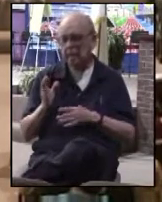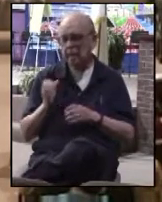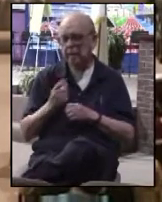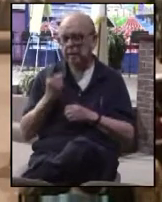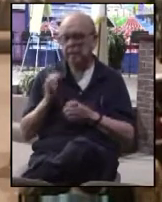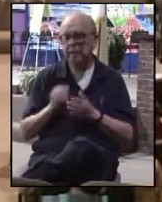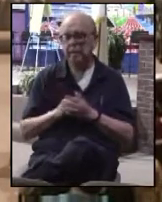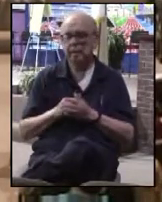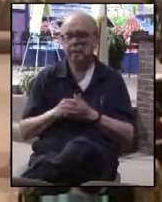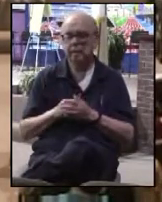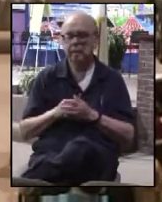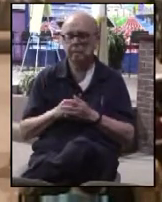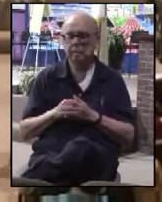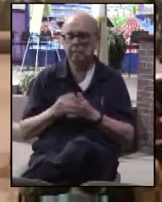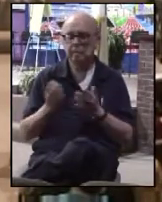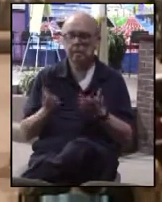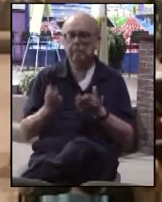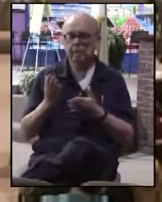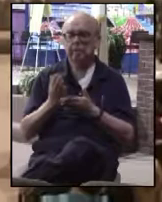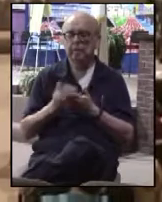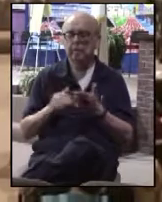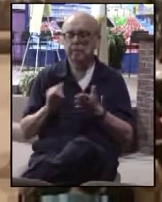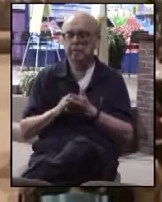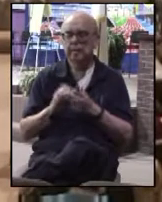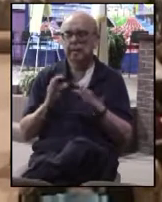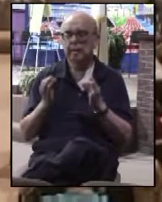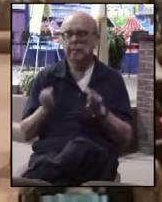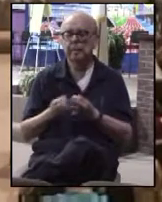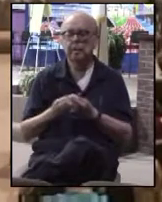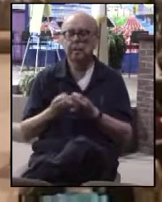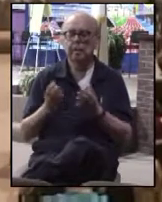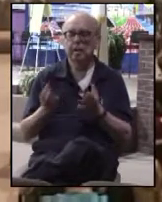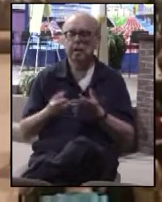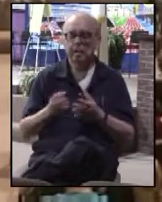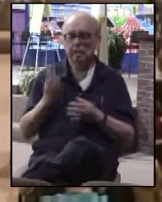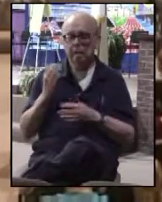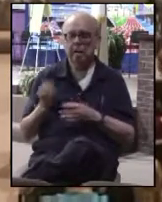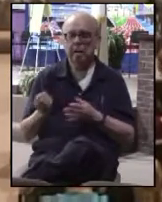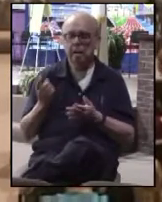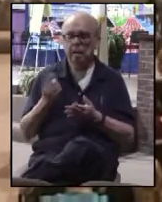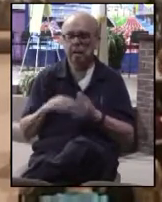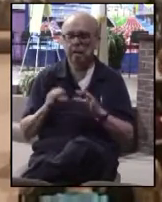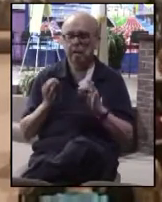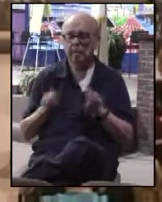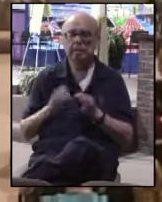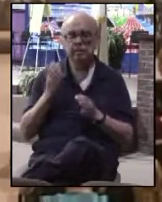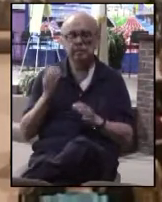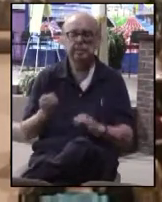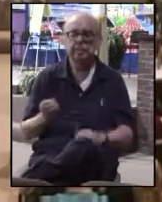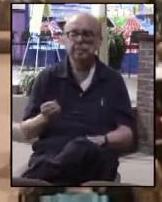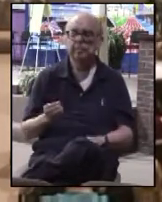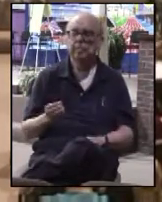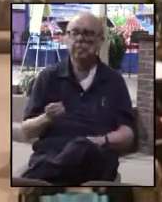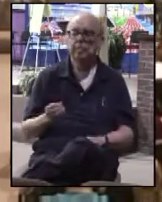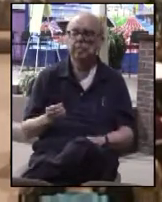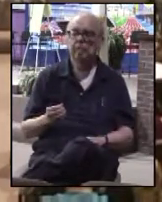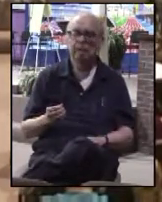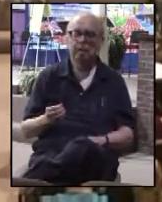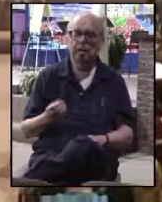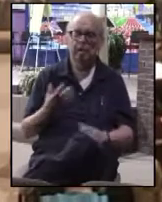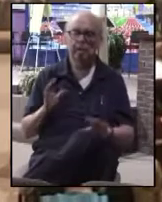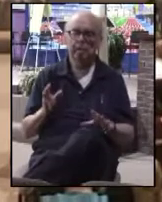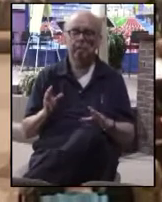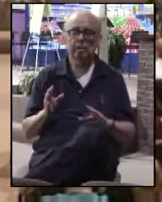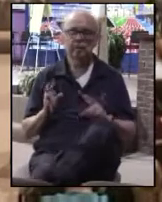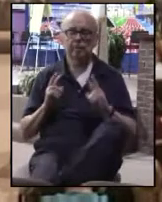you I want to be a part of this family I want to experience what this family experiences I don't want to be